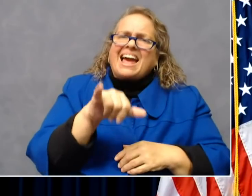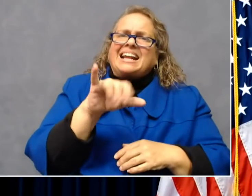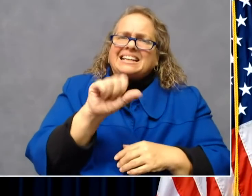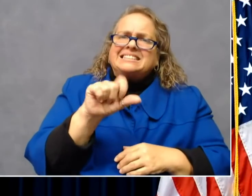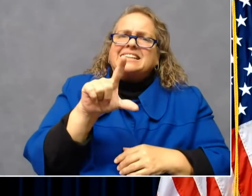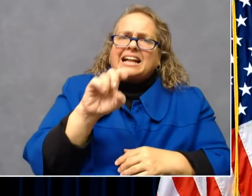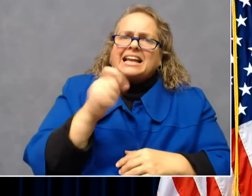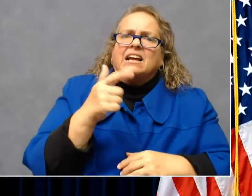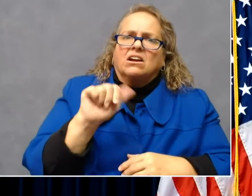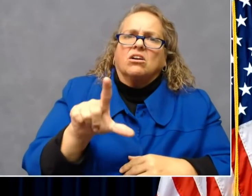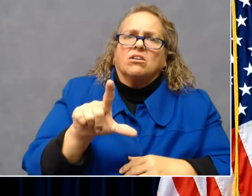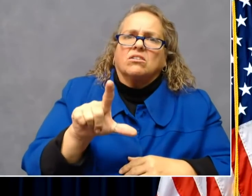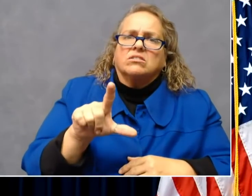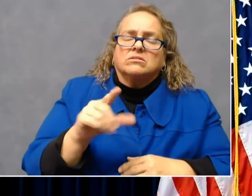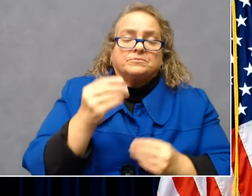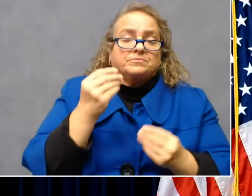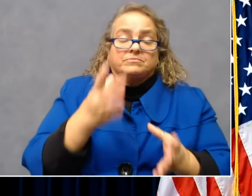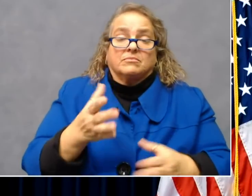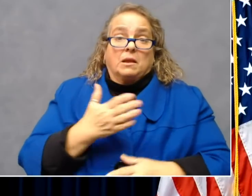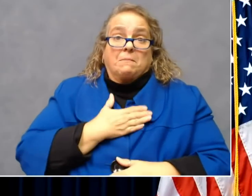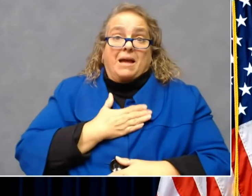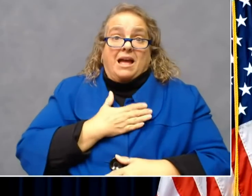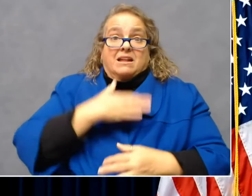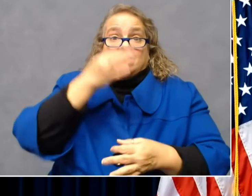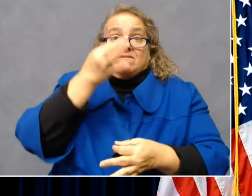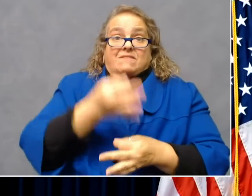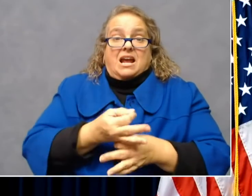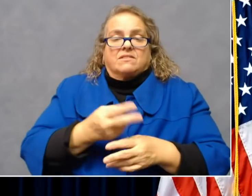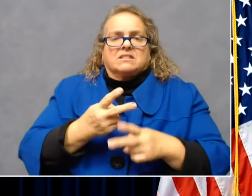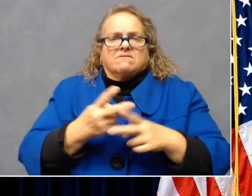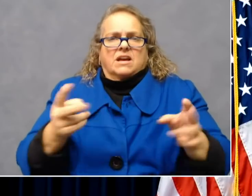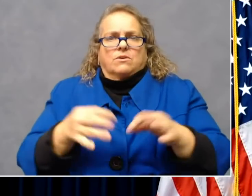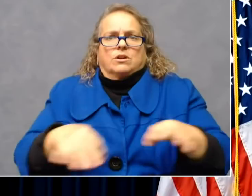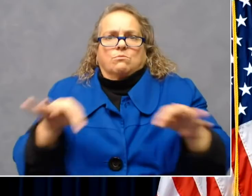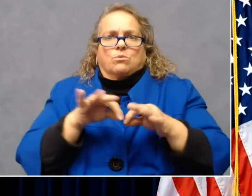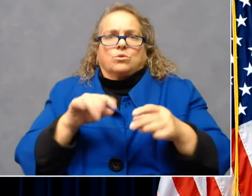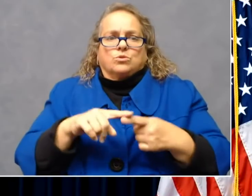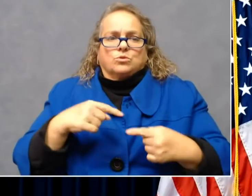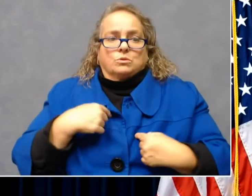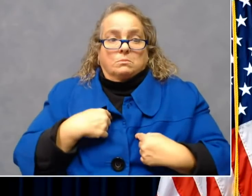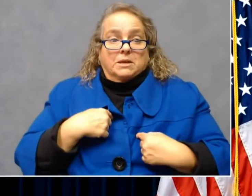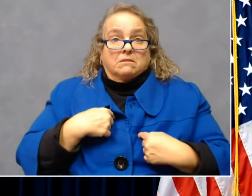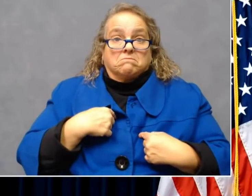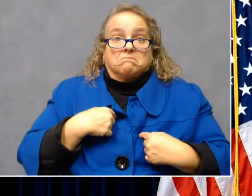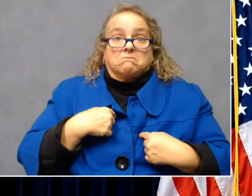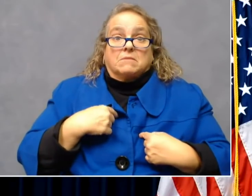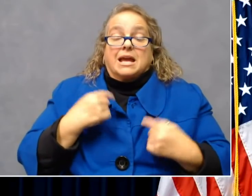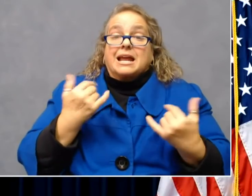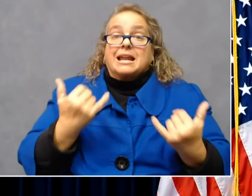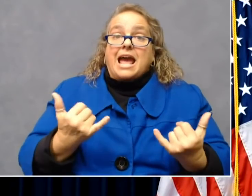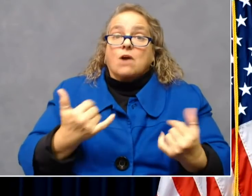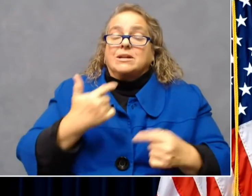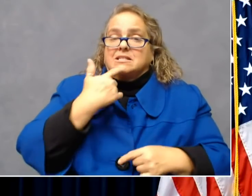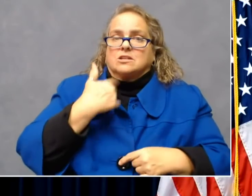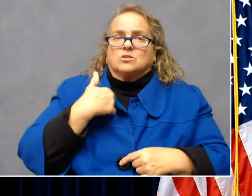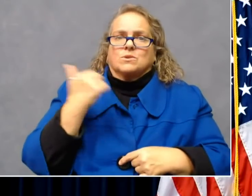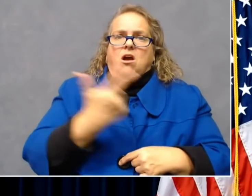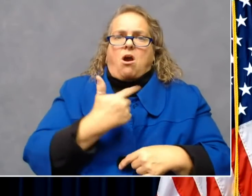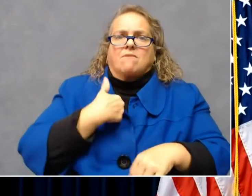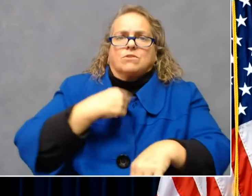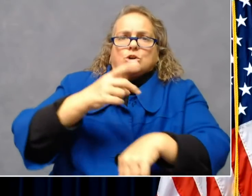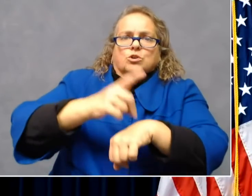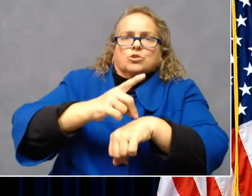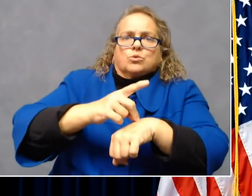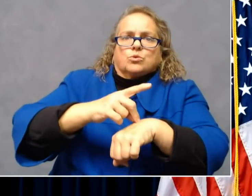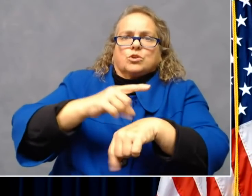me. And right now it tells me that all of us have a duty to love our neighbor and to do our part to stop a worldwide health